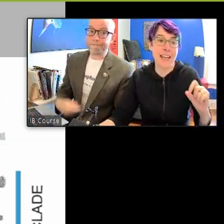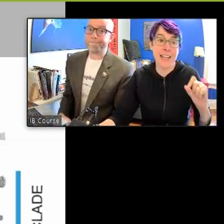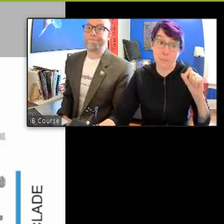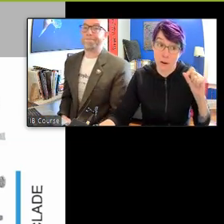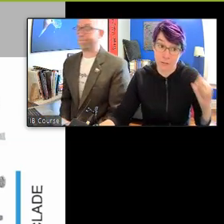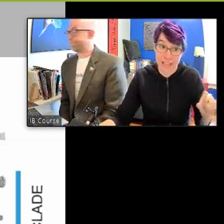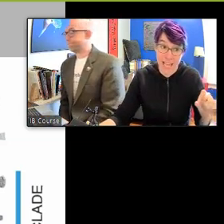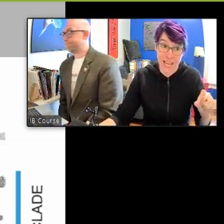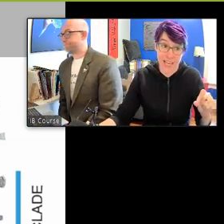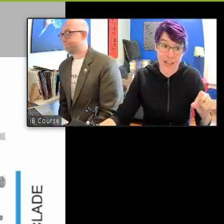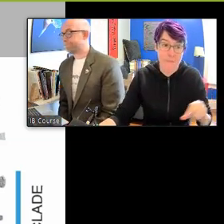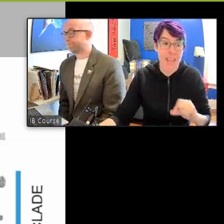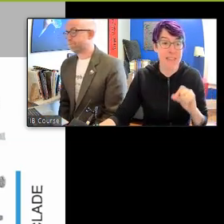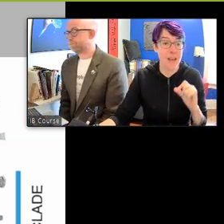monophyletic.